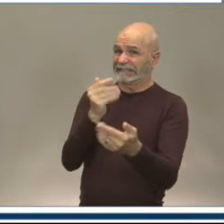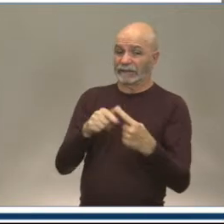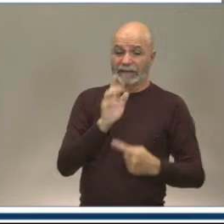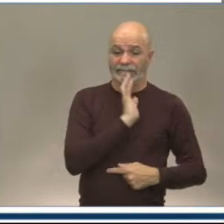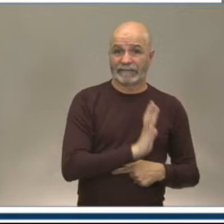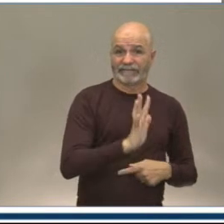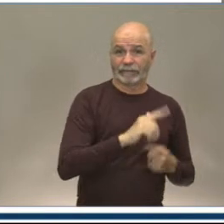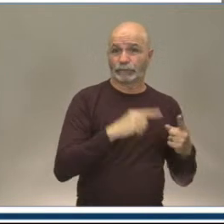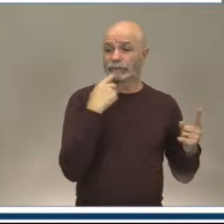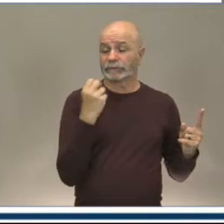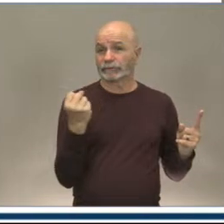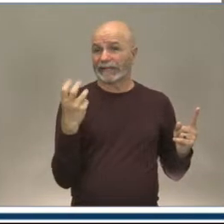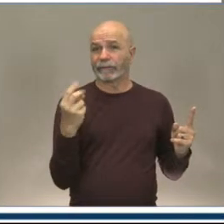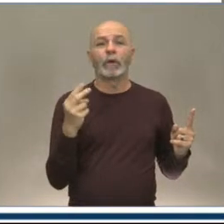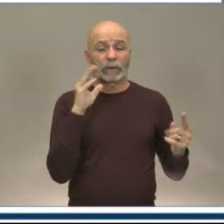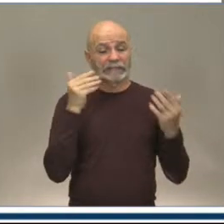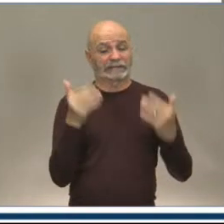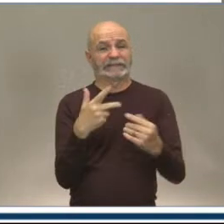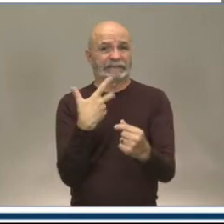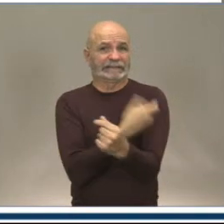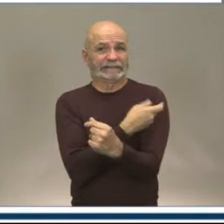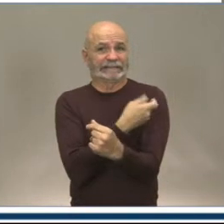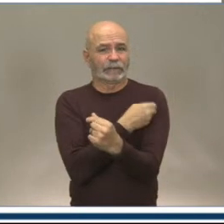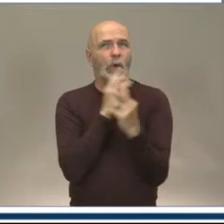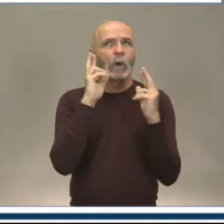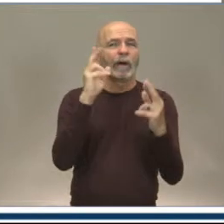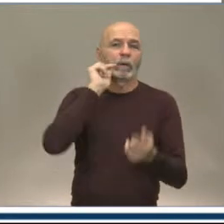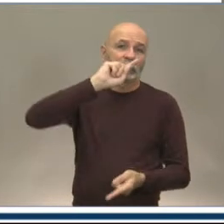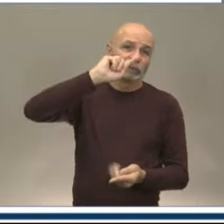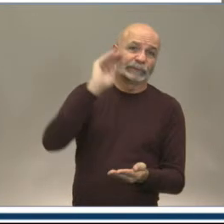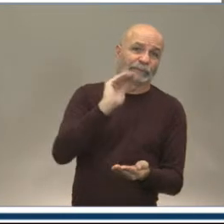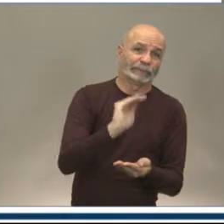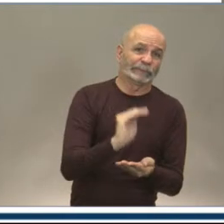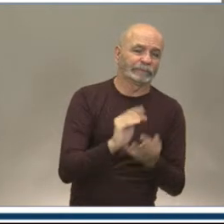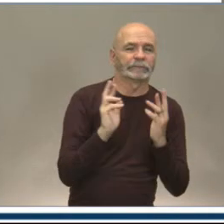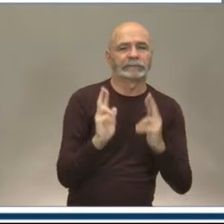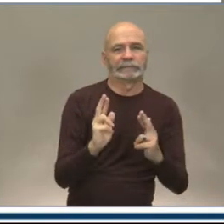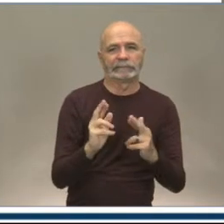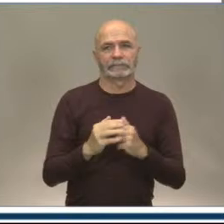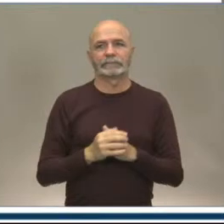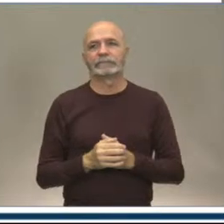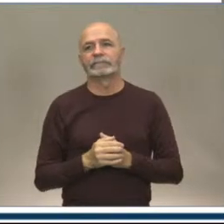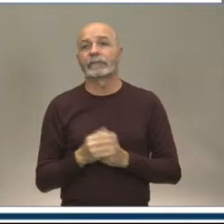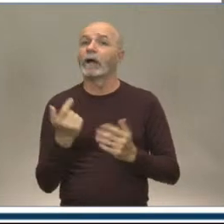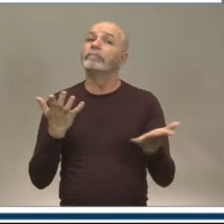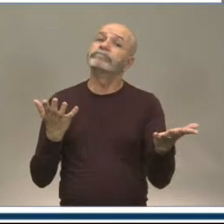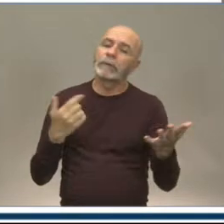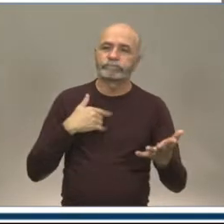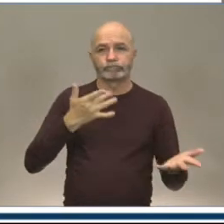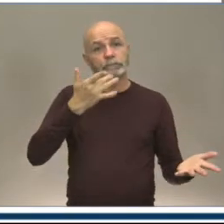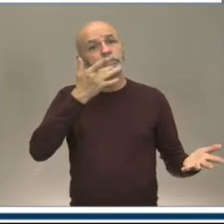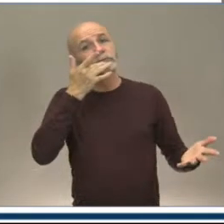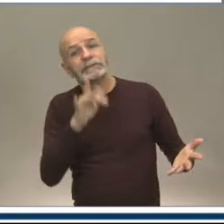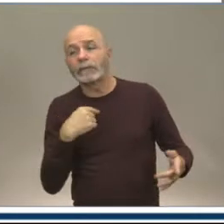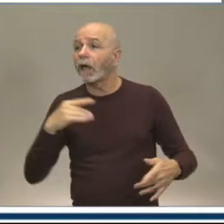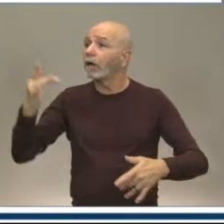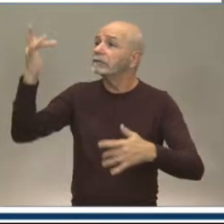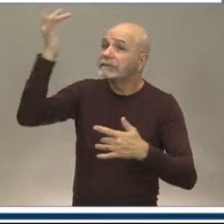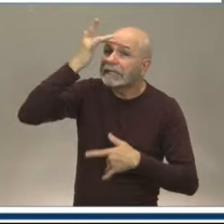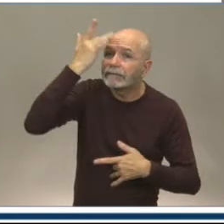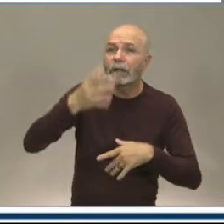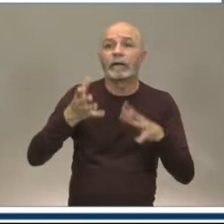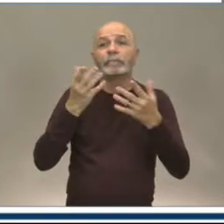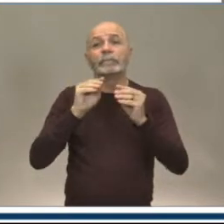expect to see less activity in the new year. And we're fortunate that most of the illness continues to be mild in